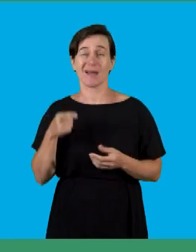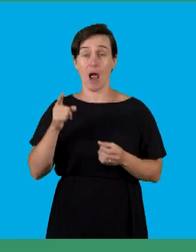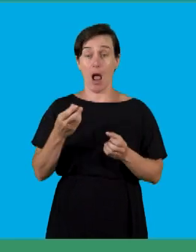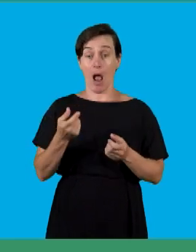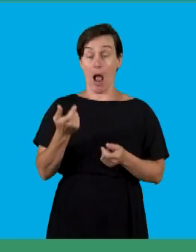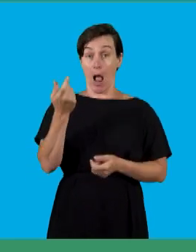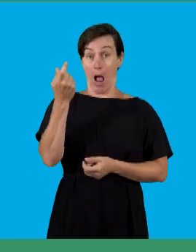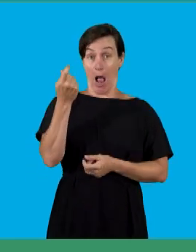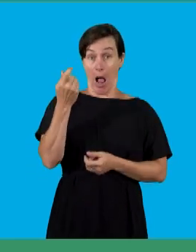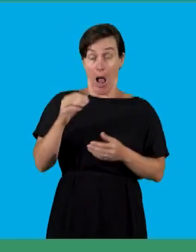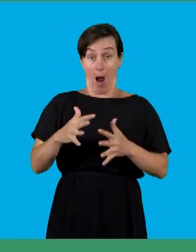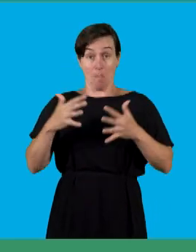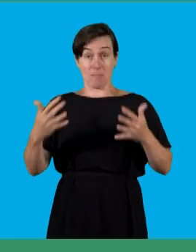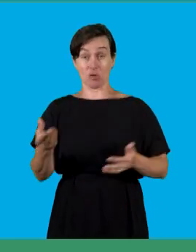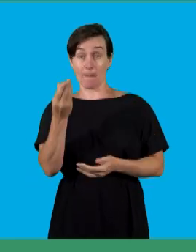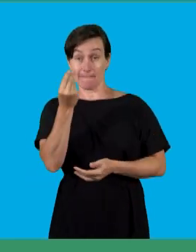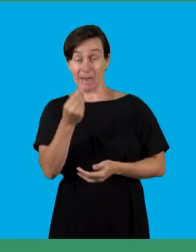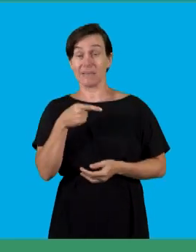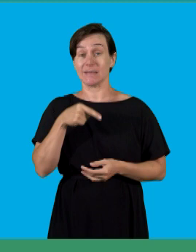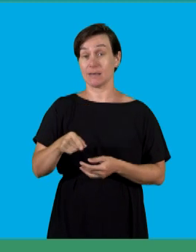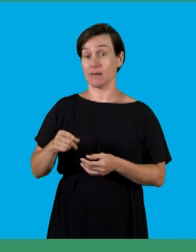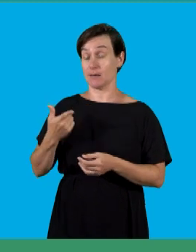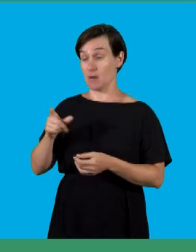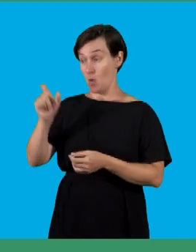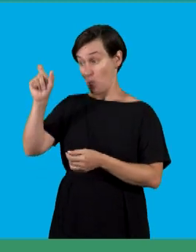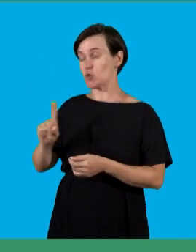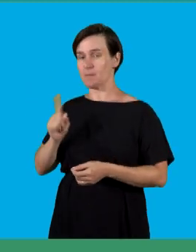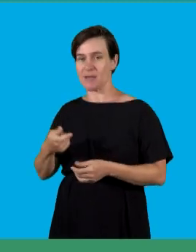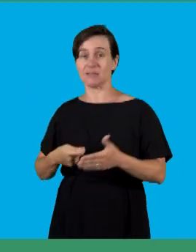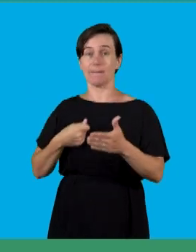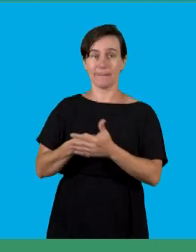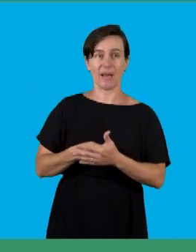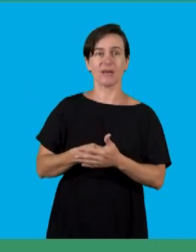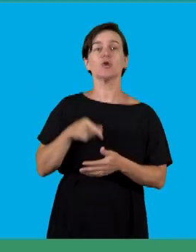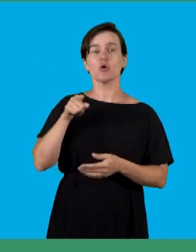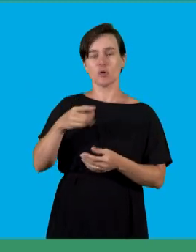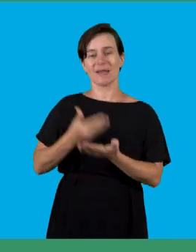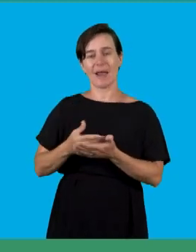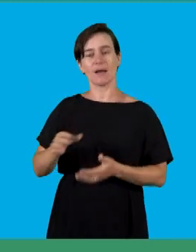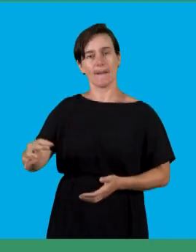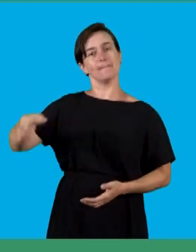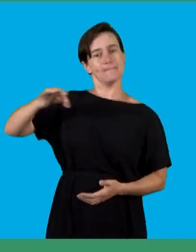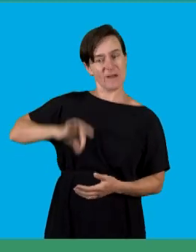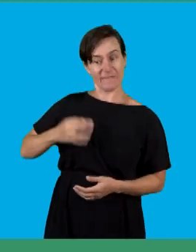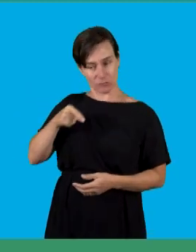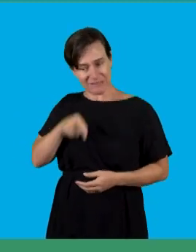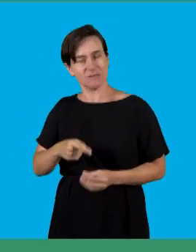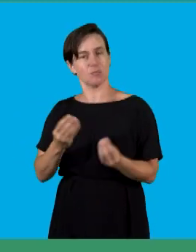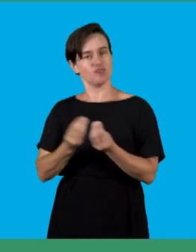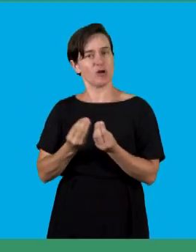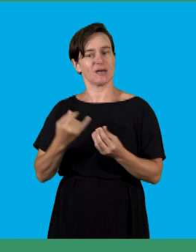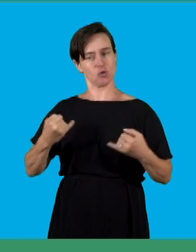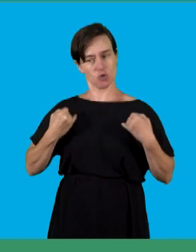the amount of money that must be paid by the buyer to experience the benefits of the product.